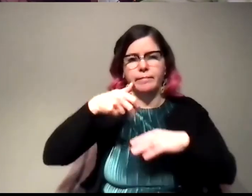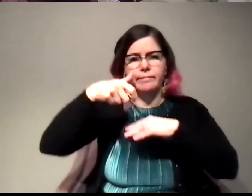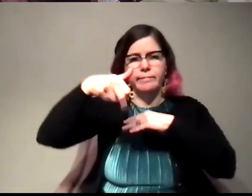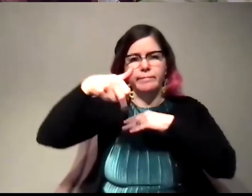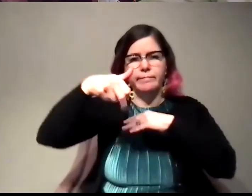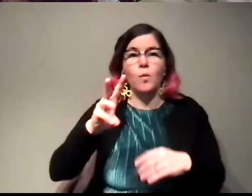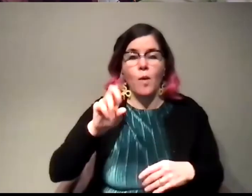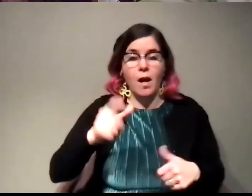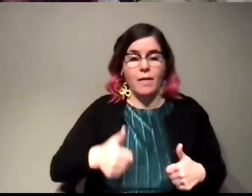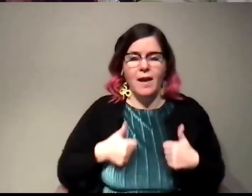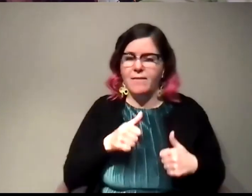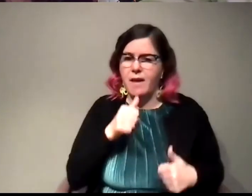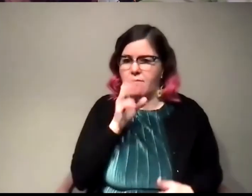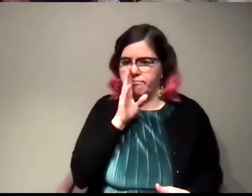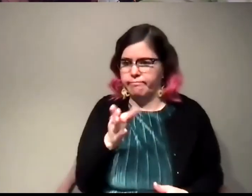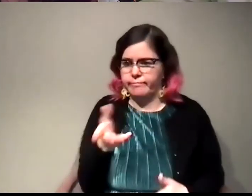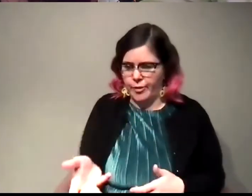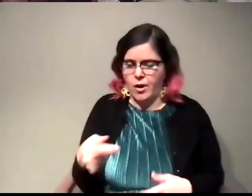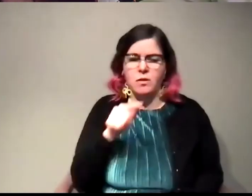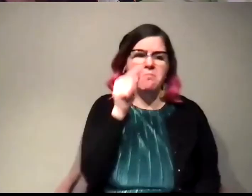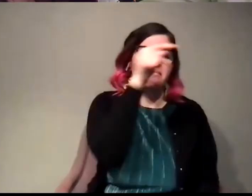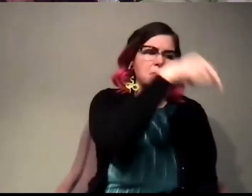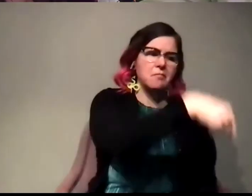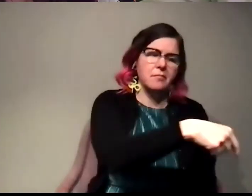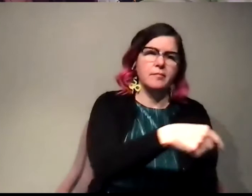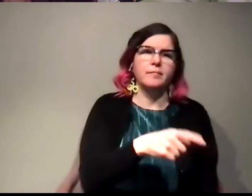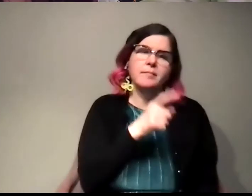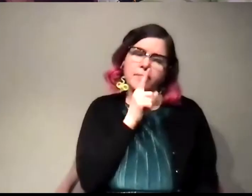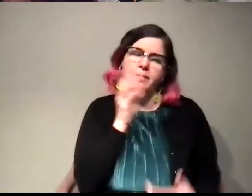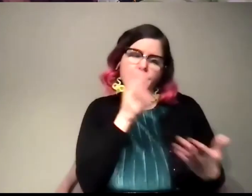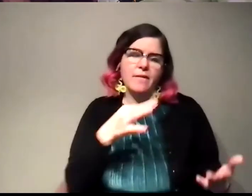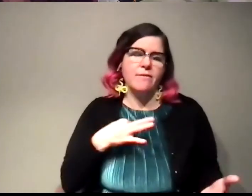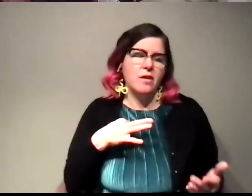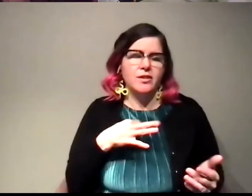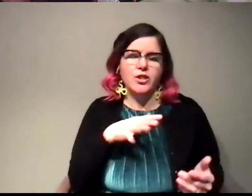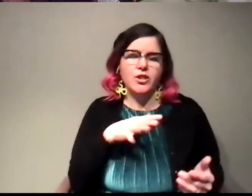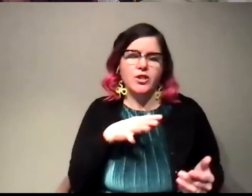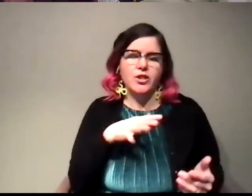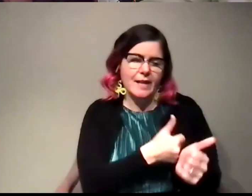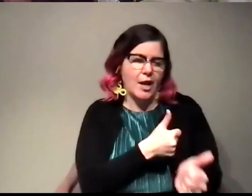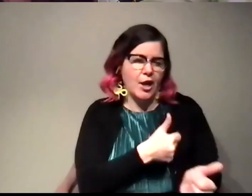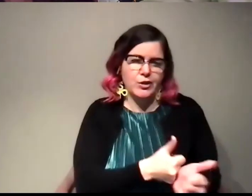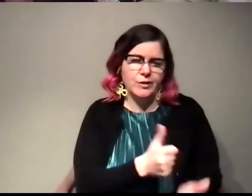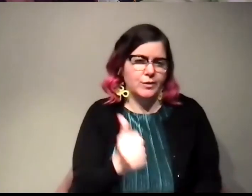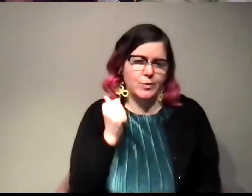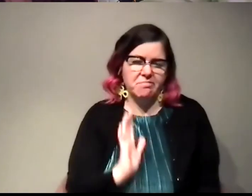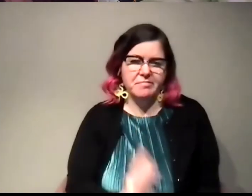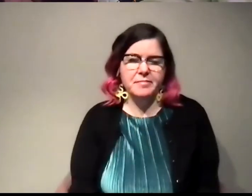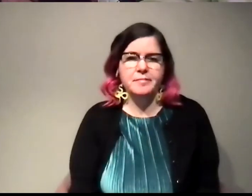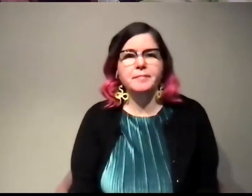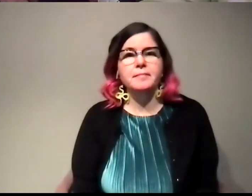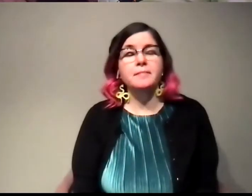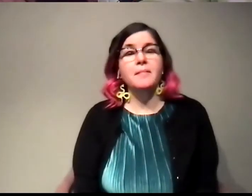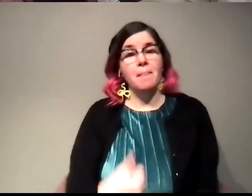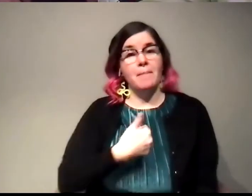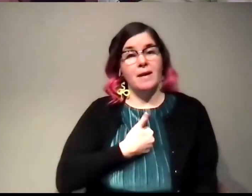not directly in contact with it. So we wouldn't bring volunteers out into an area that was dangerous for them to be. But I have done